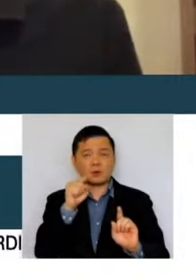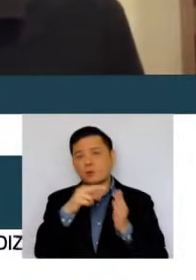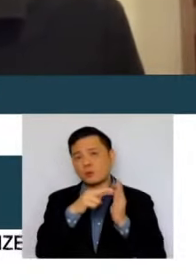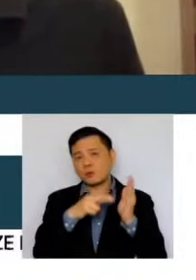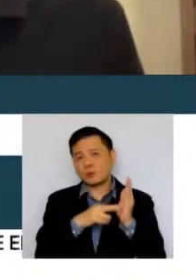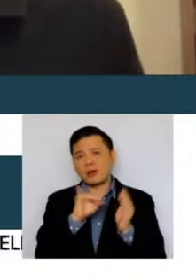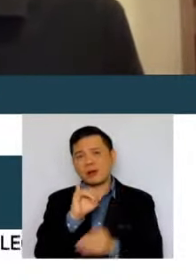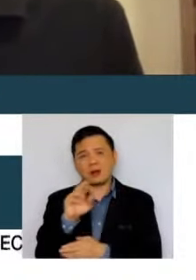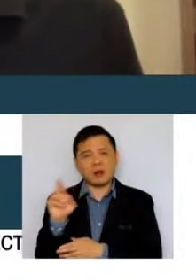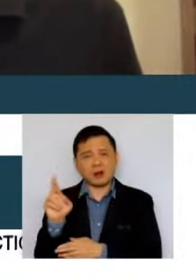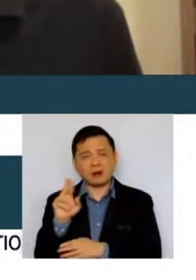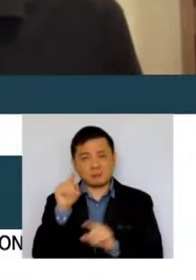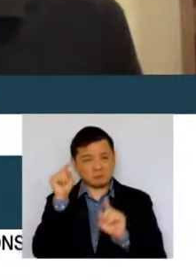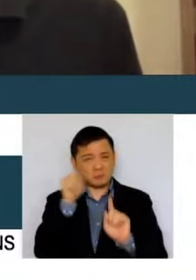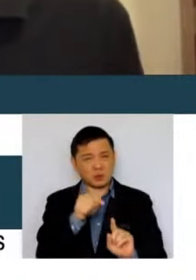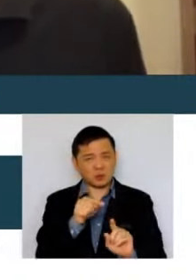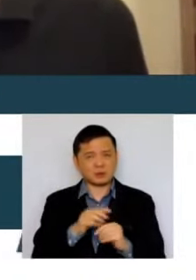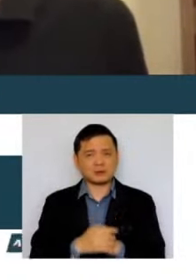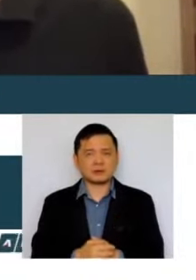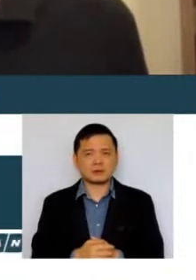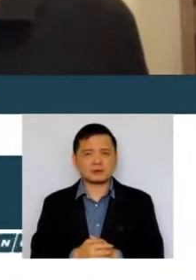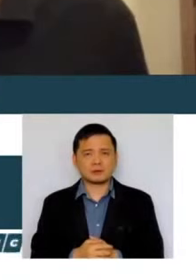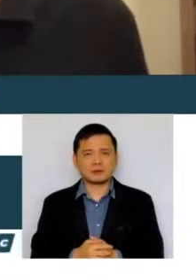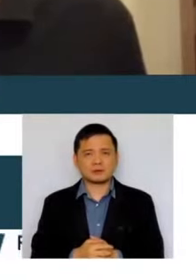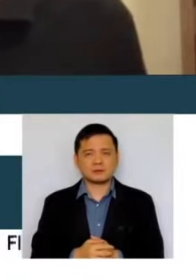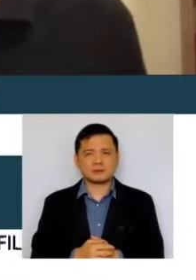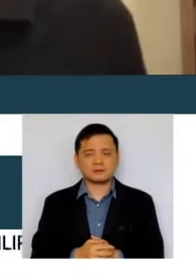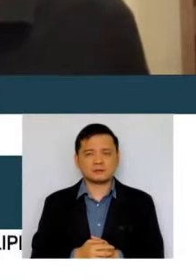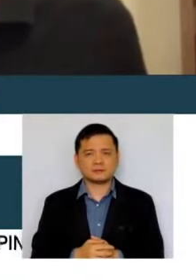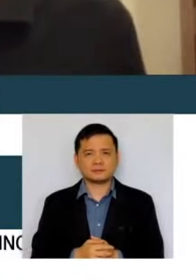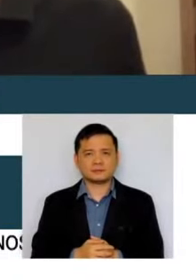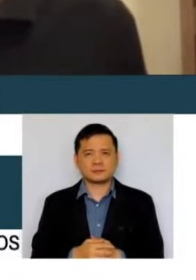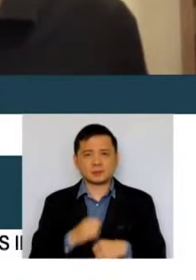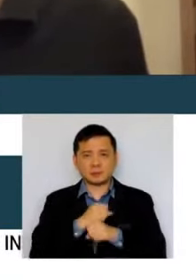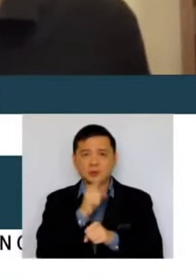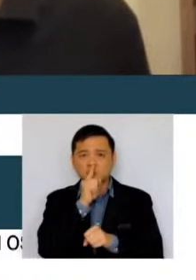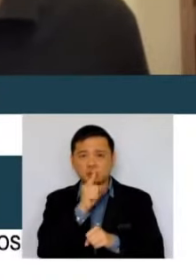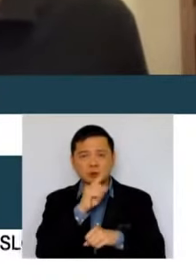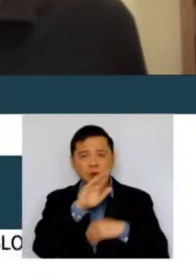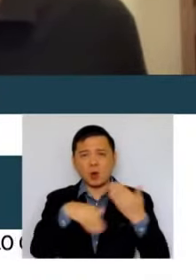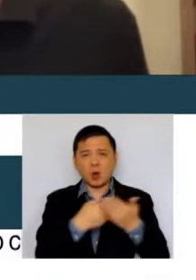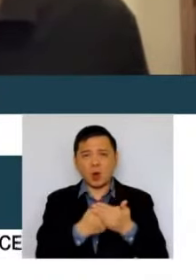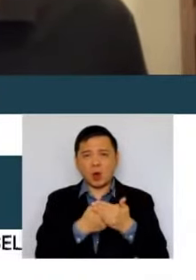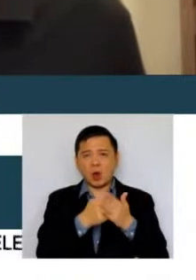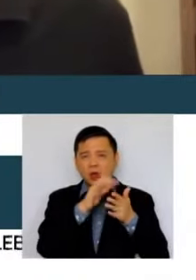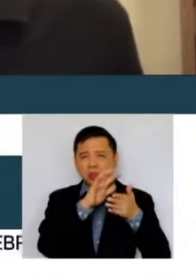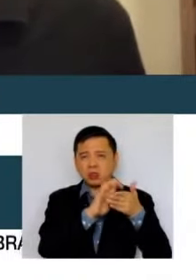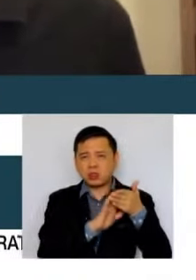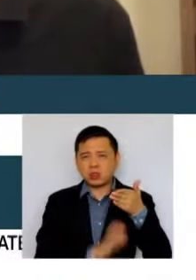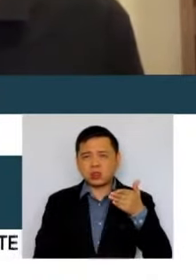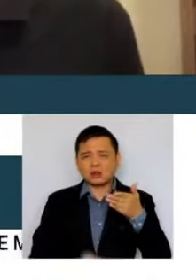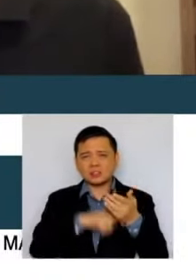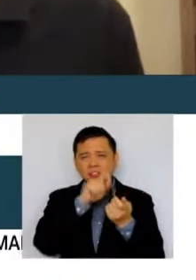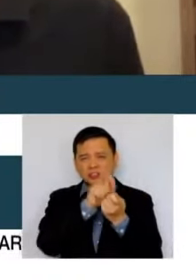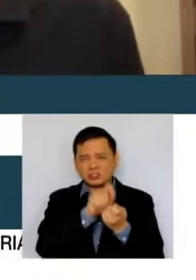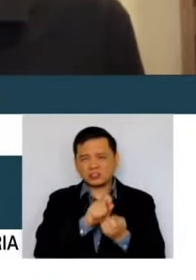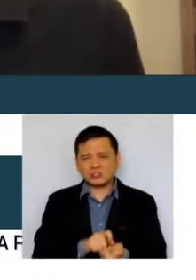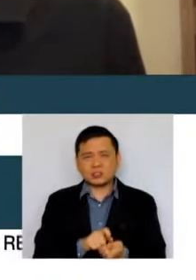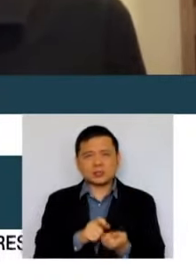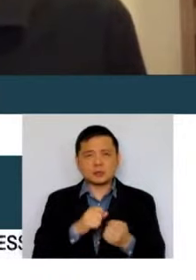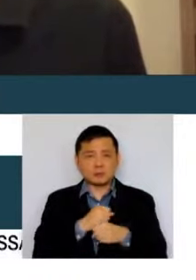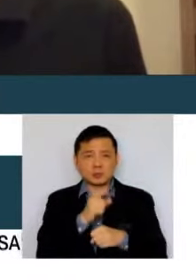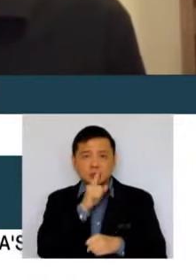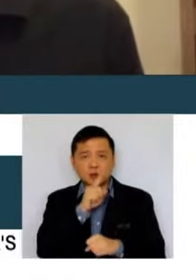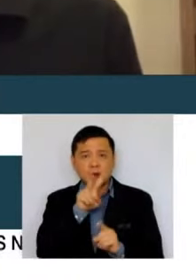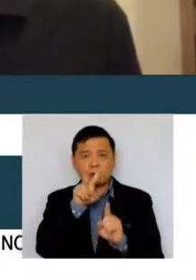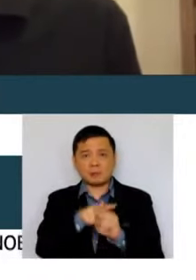regulations. It's really for purposes of detailing or ensuring the proper implementation of any